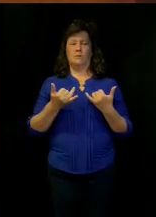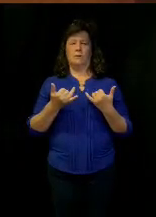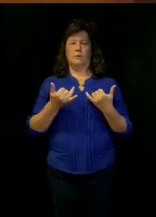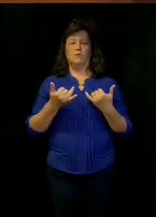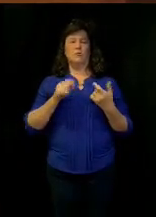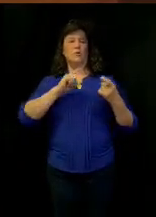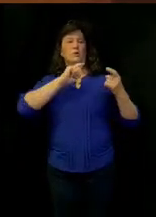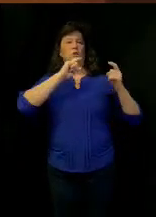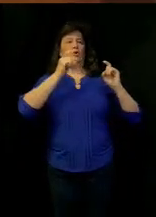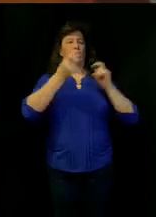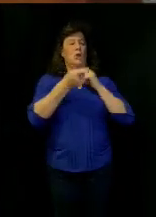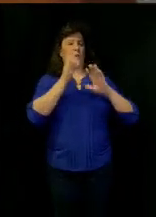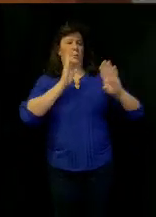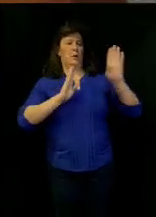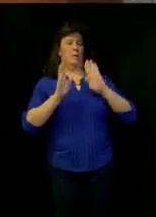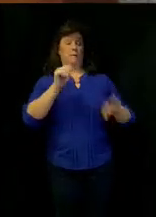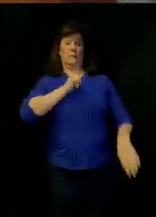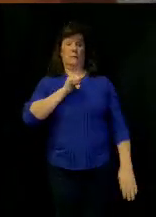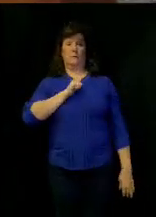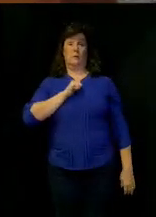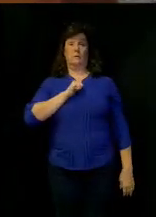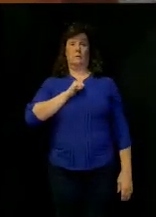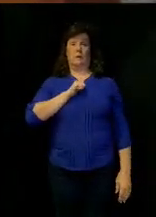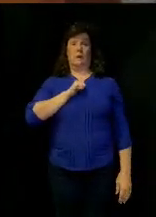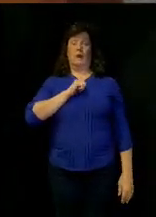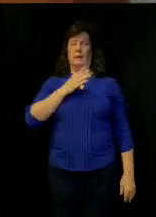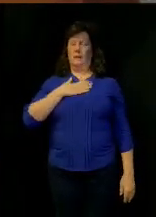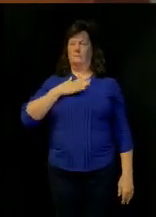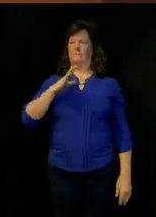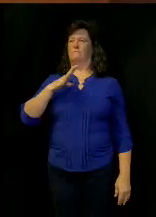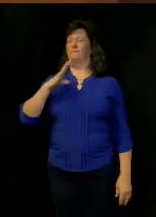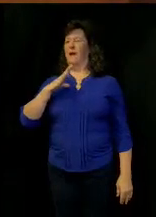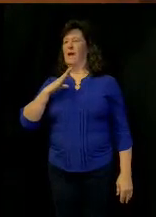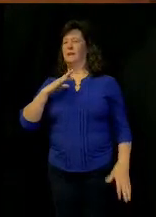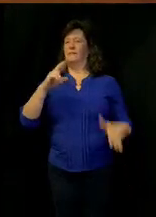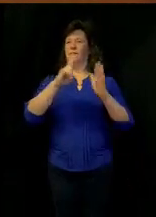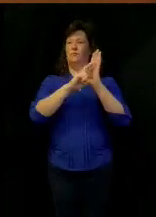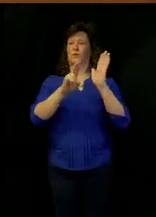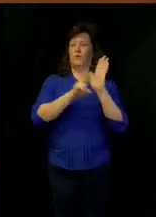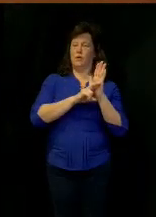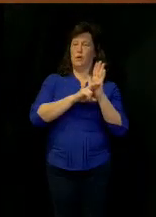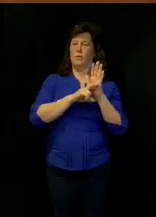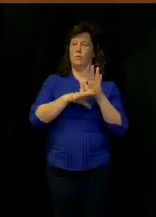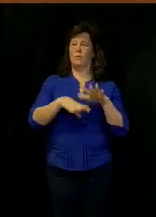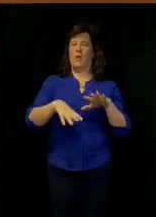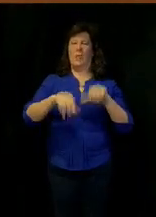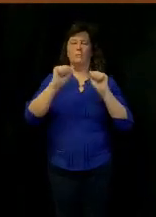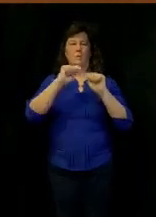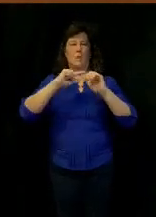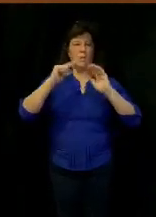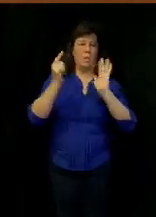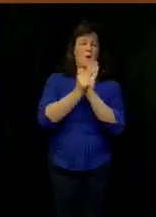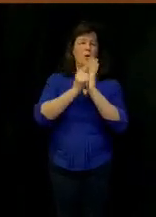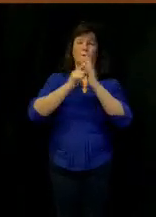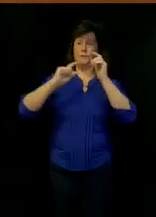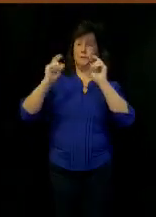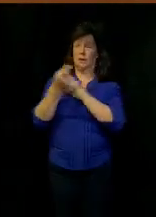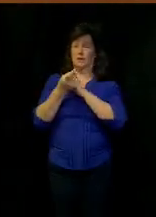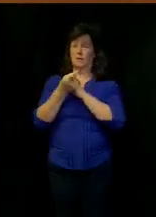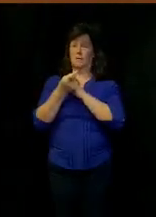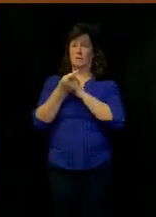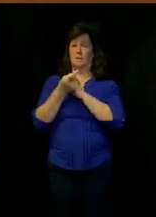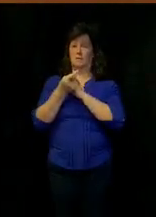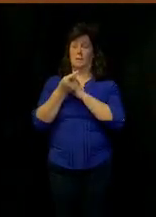You can never do it. I'm all for, man, legislation with abortion. Life is precious and we need to protect it. But it's never going to